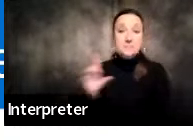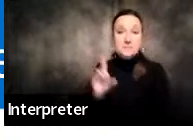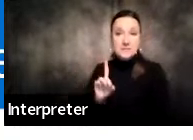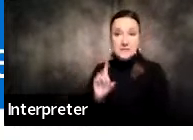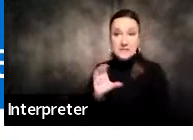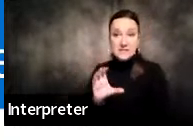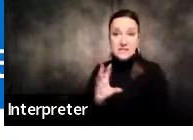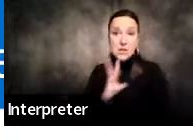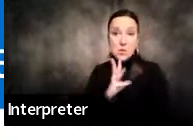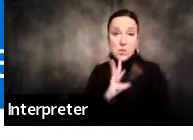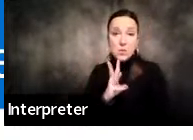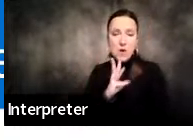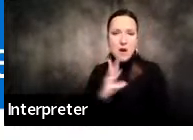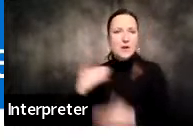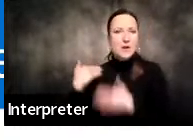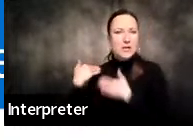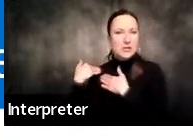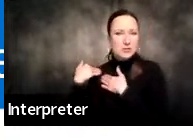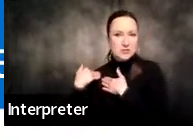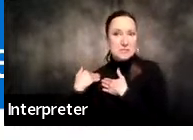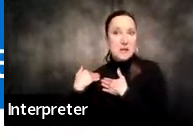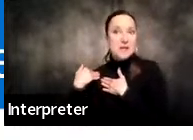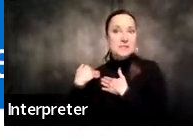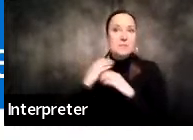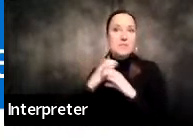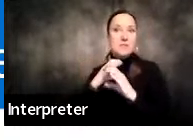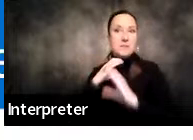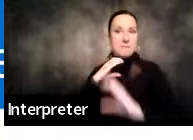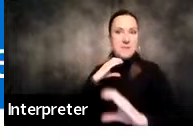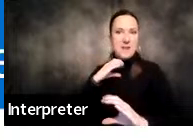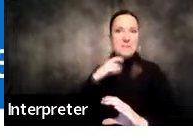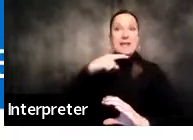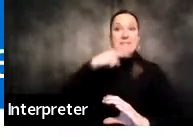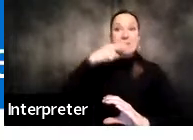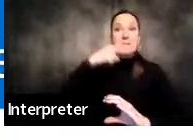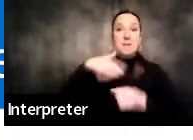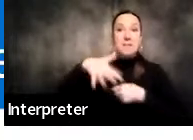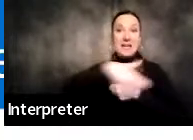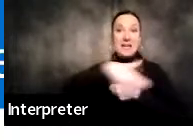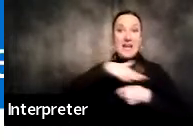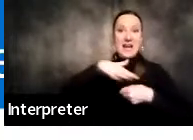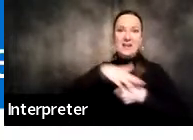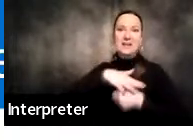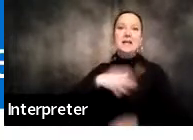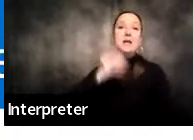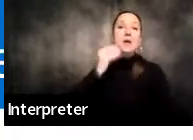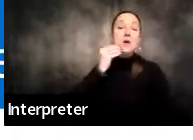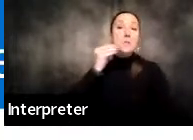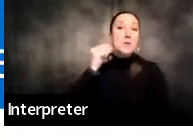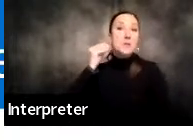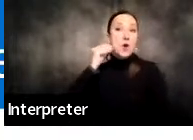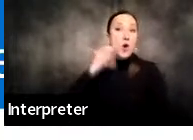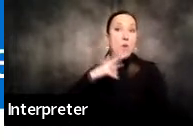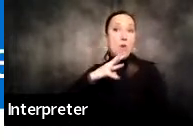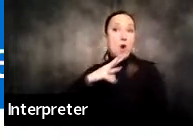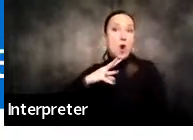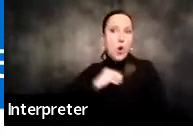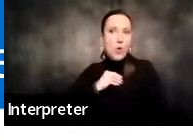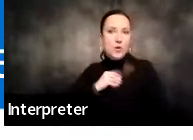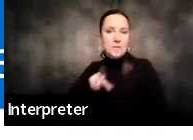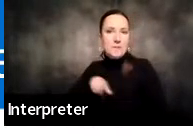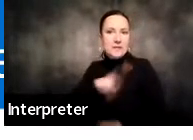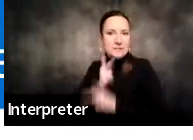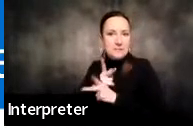the portion of the pipe that's in the public space, but the homeowner is responsible for maintaining the